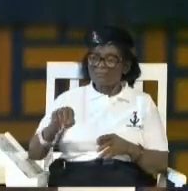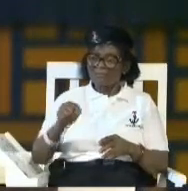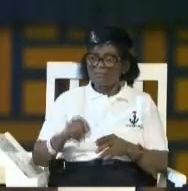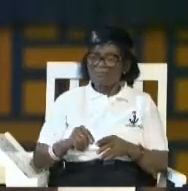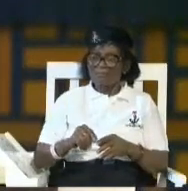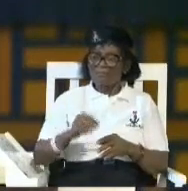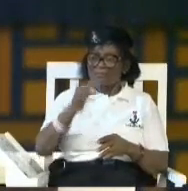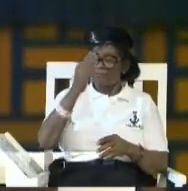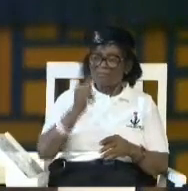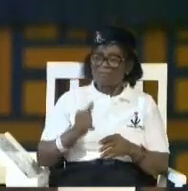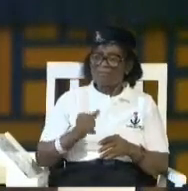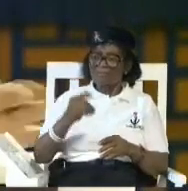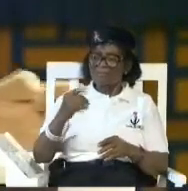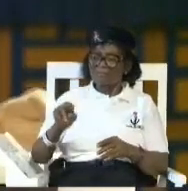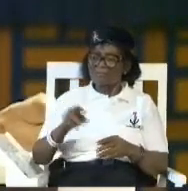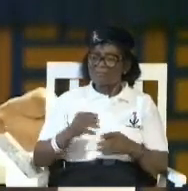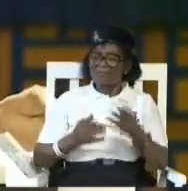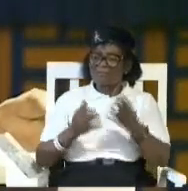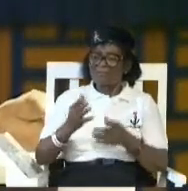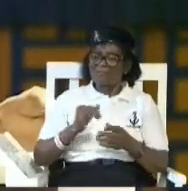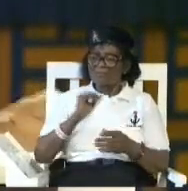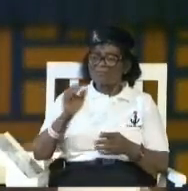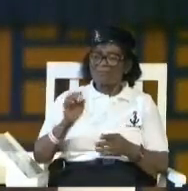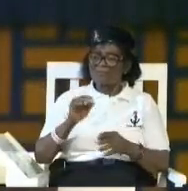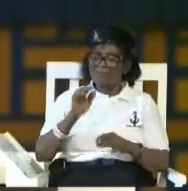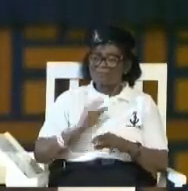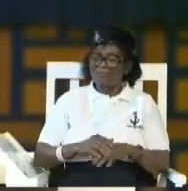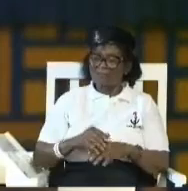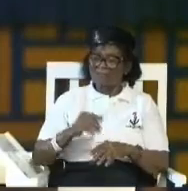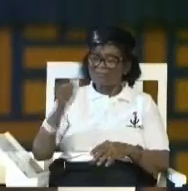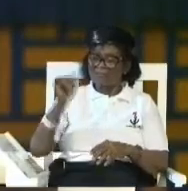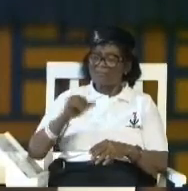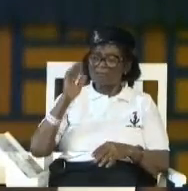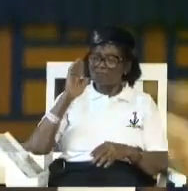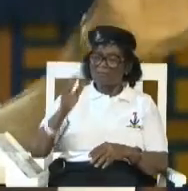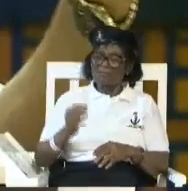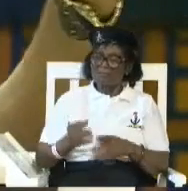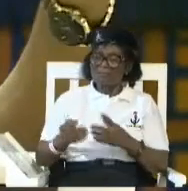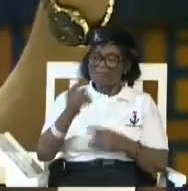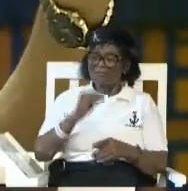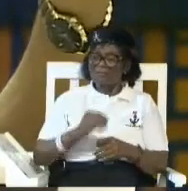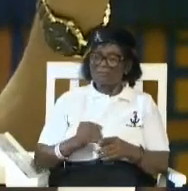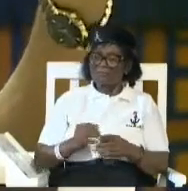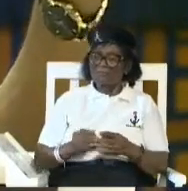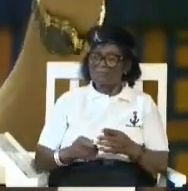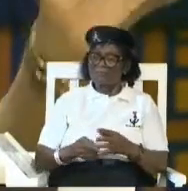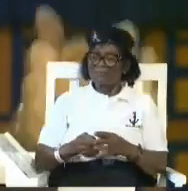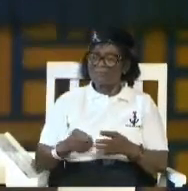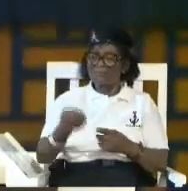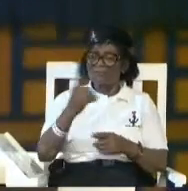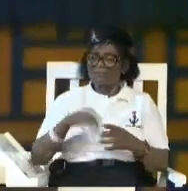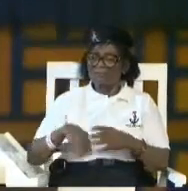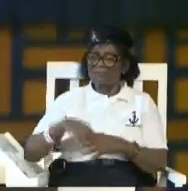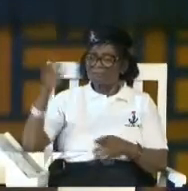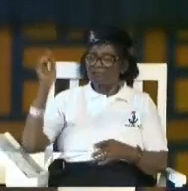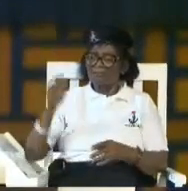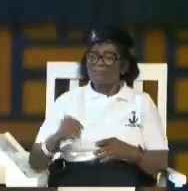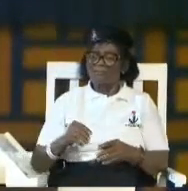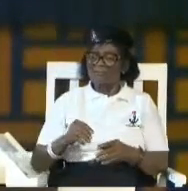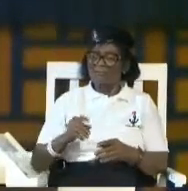on. They only come out when it's time to preach. But we stopped years ago.